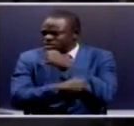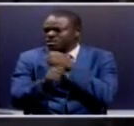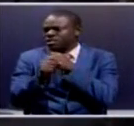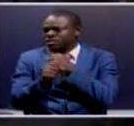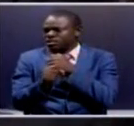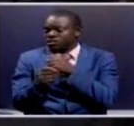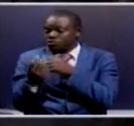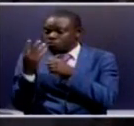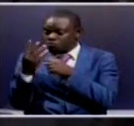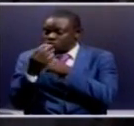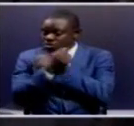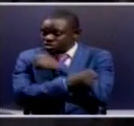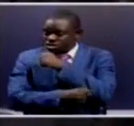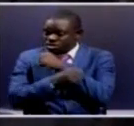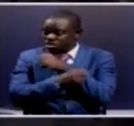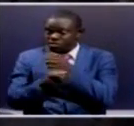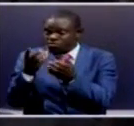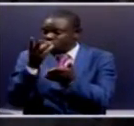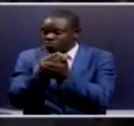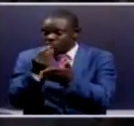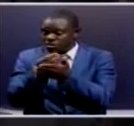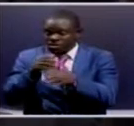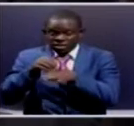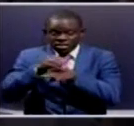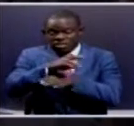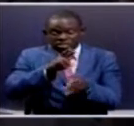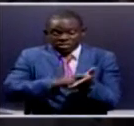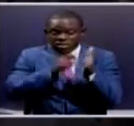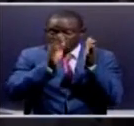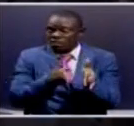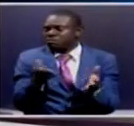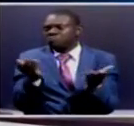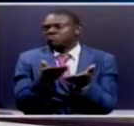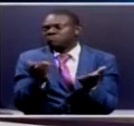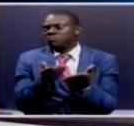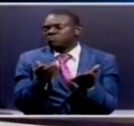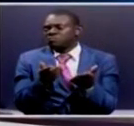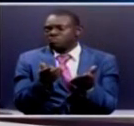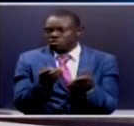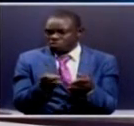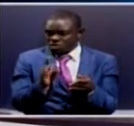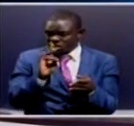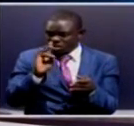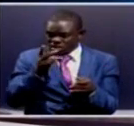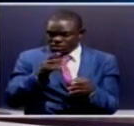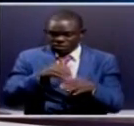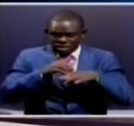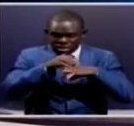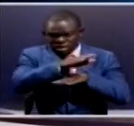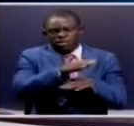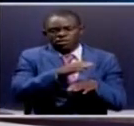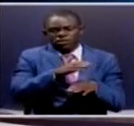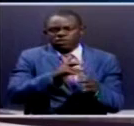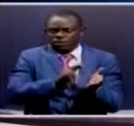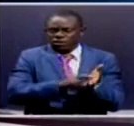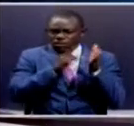delegates to go to Philadelphia for the conference. So only 11 states managed to send delegates there. But they have